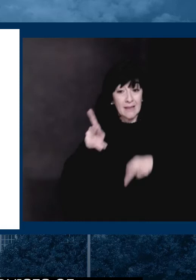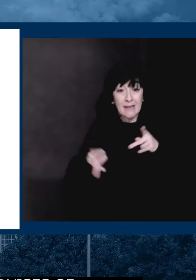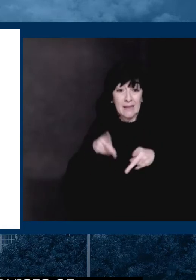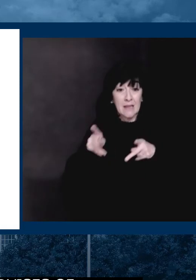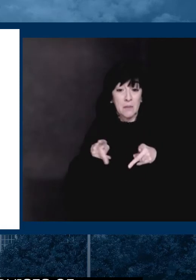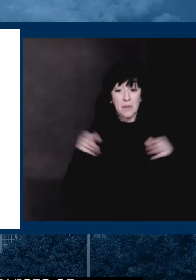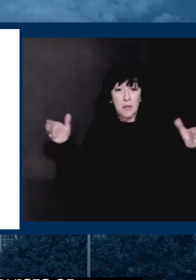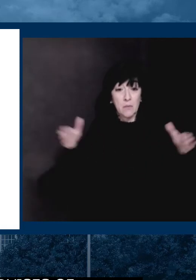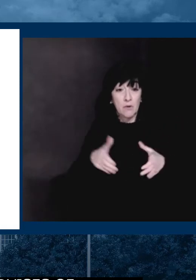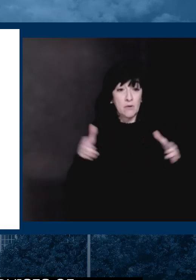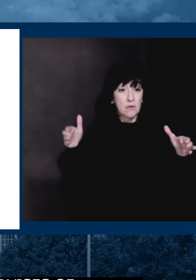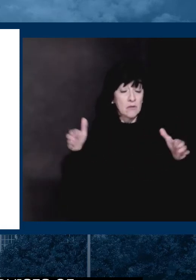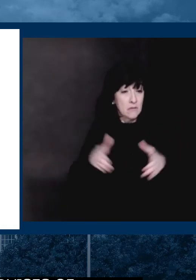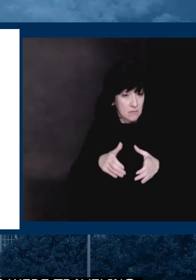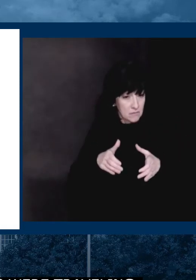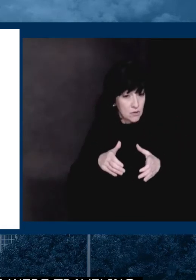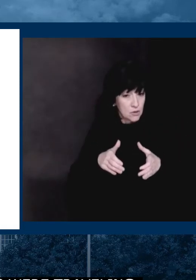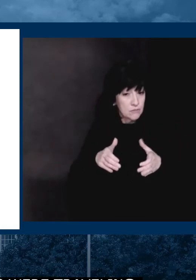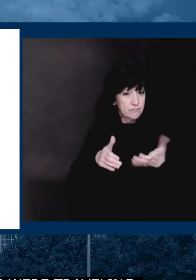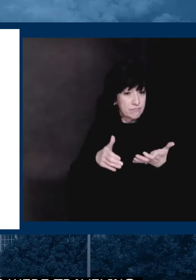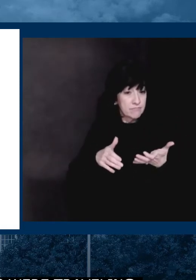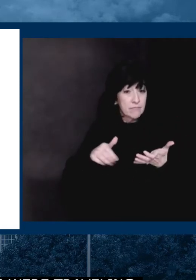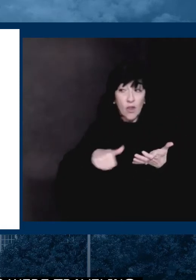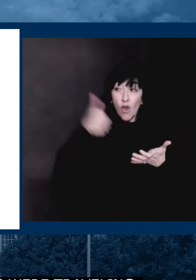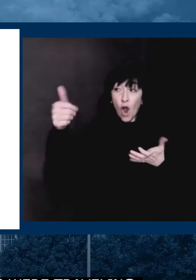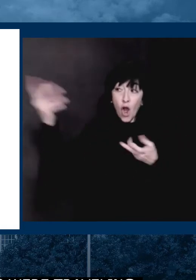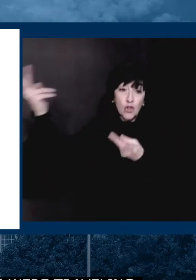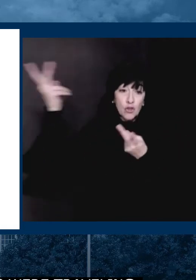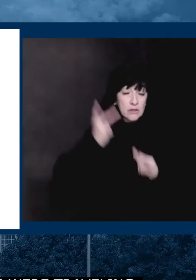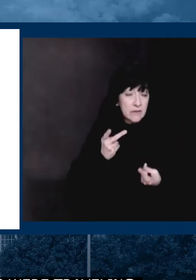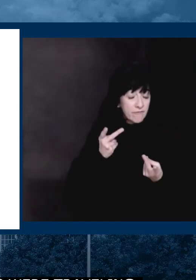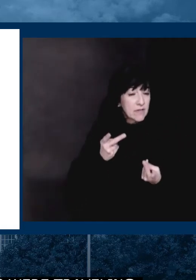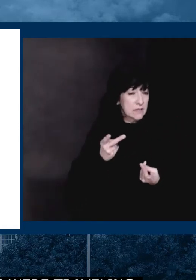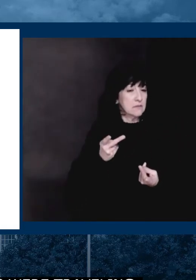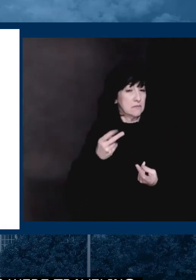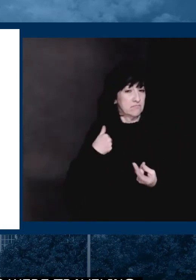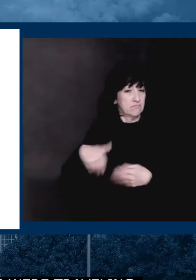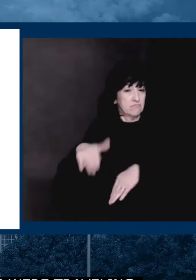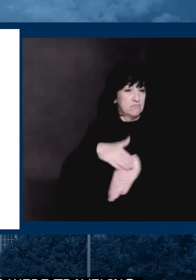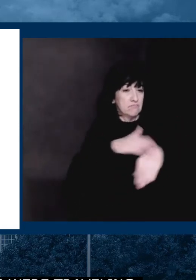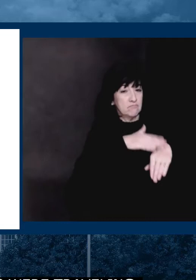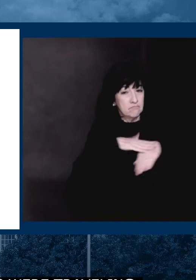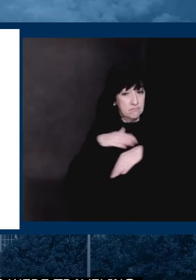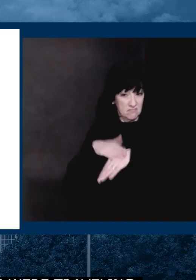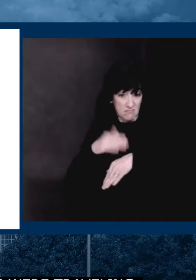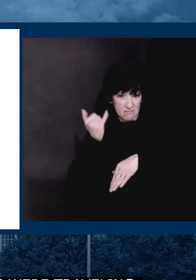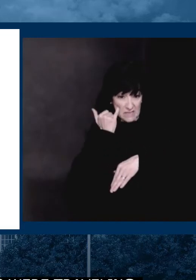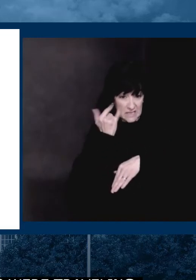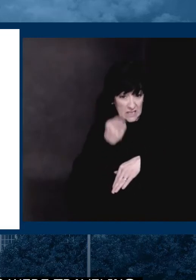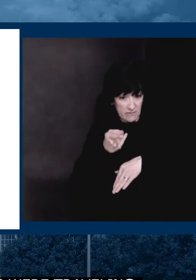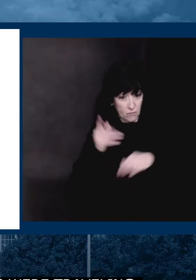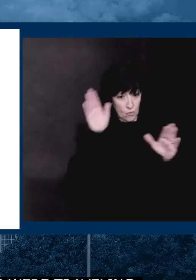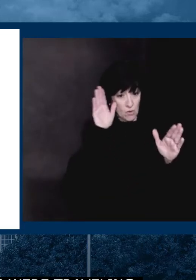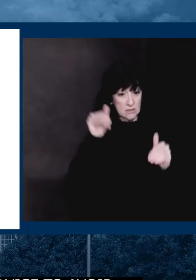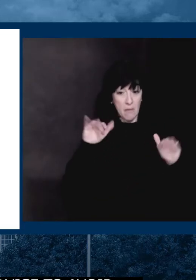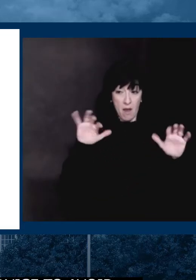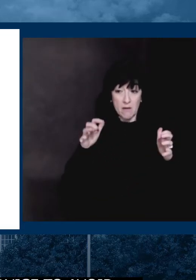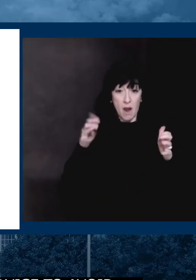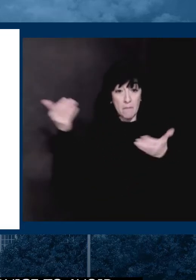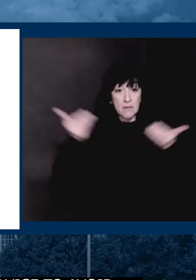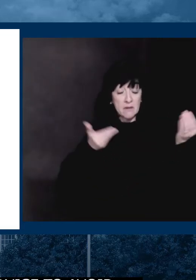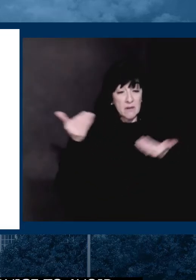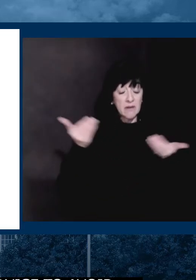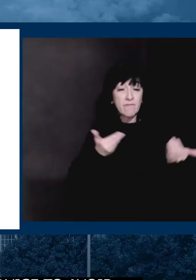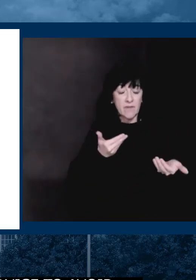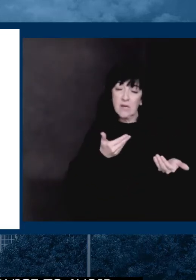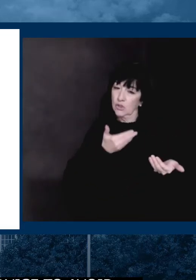was obviously to get tested, know your status, protect one another when you're mixing households. So we still have lots of